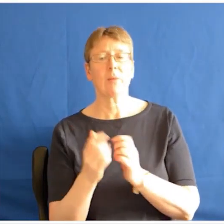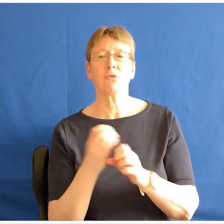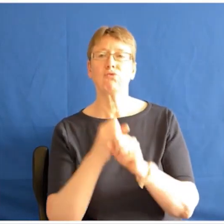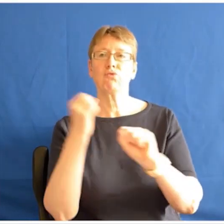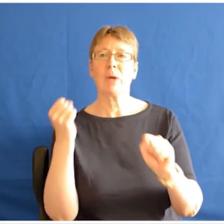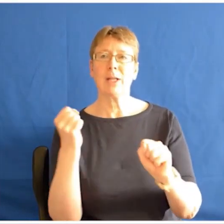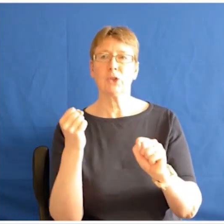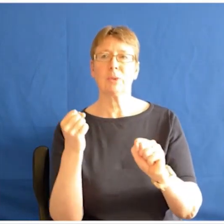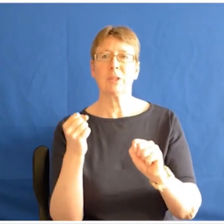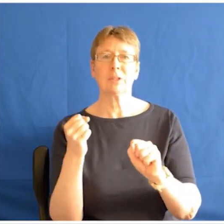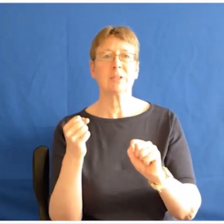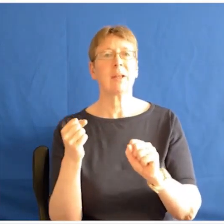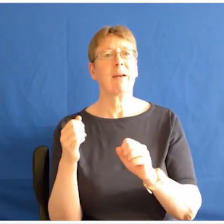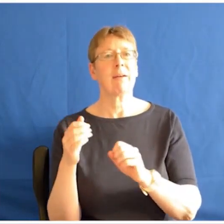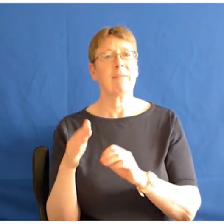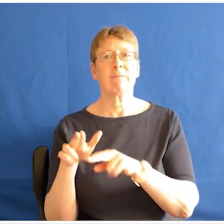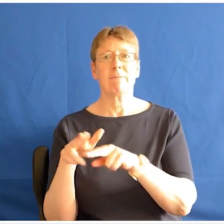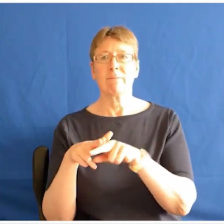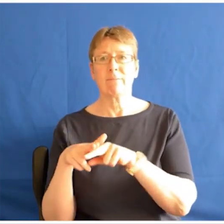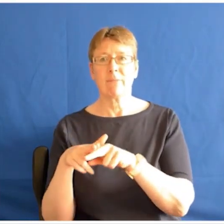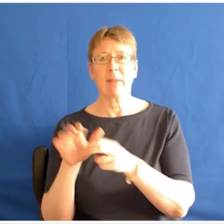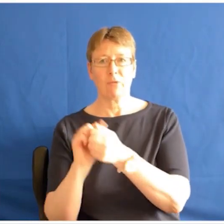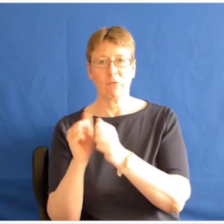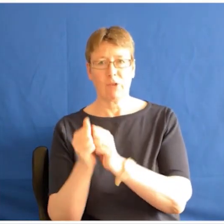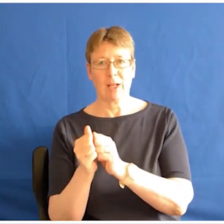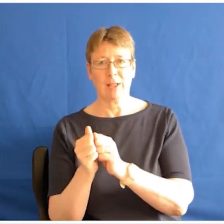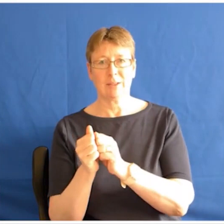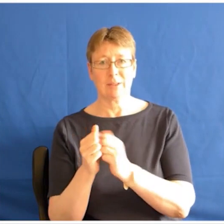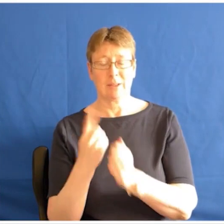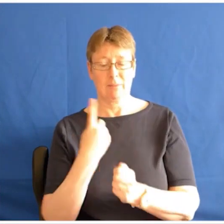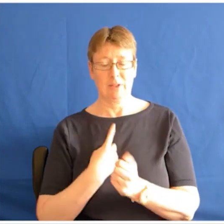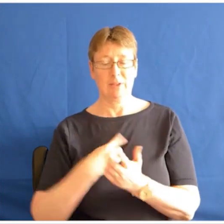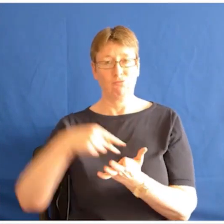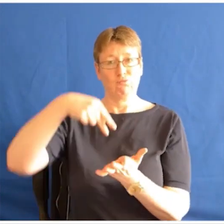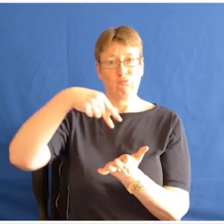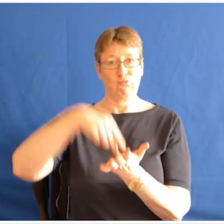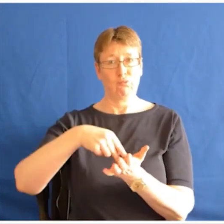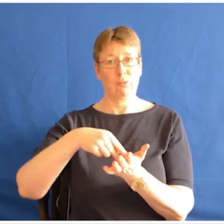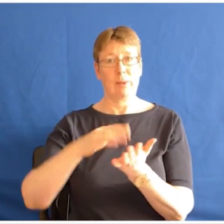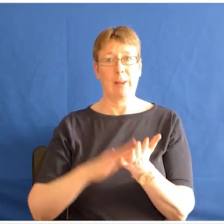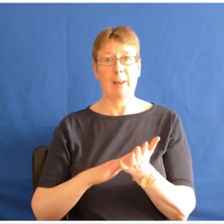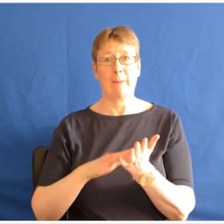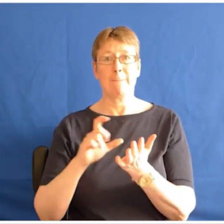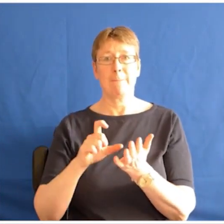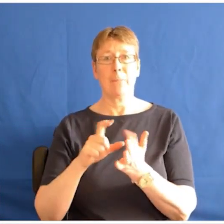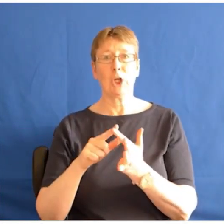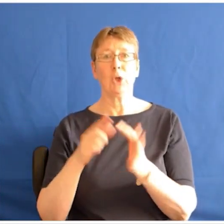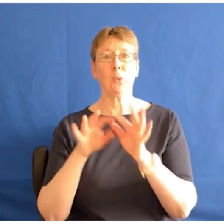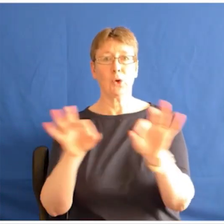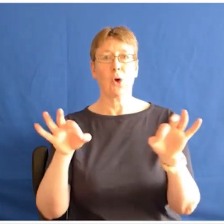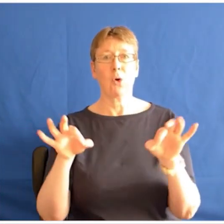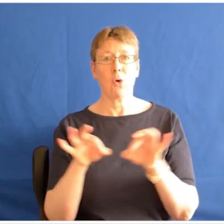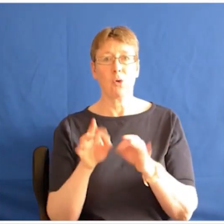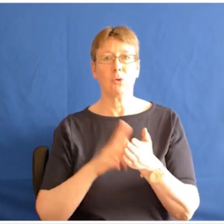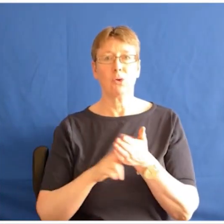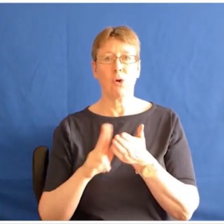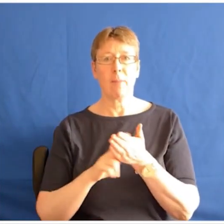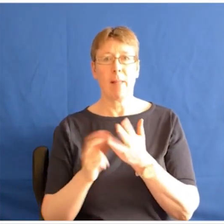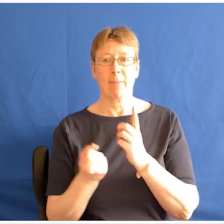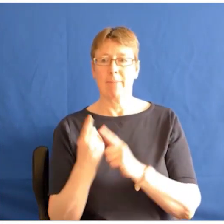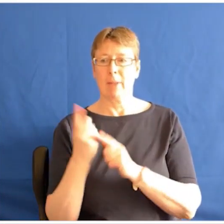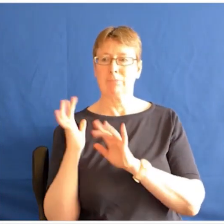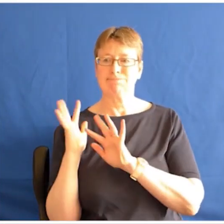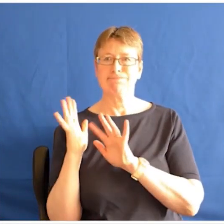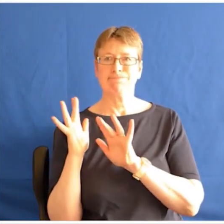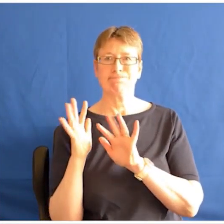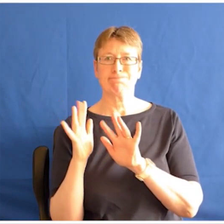virtually. I'm speaking to you today from the magnificent McEwen Hall here at the University of Edinburgh, where usually we would be hosting thousands of you